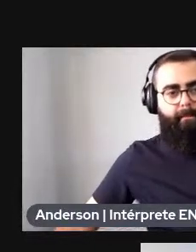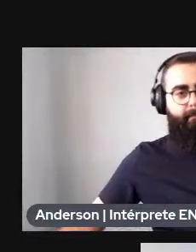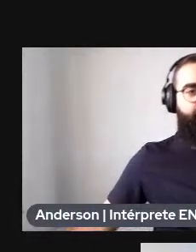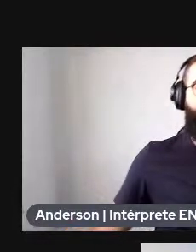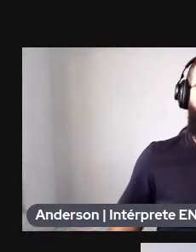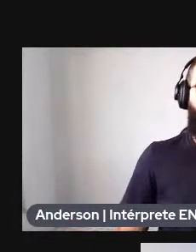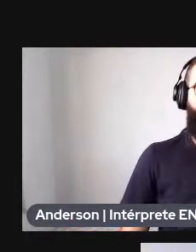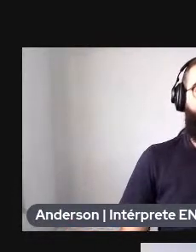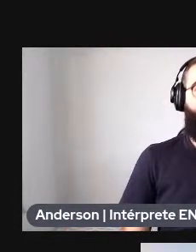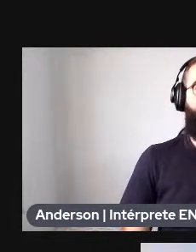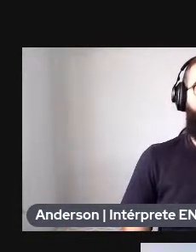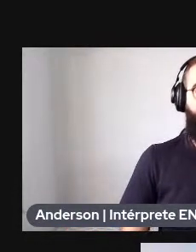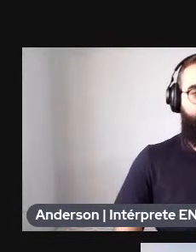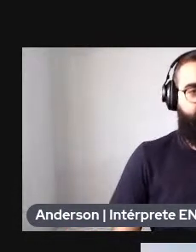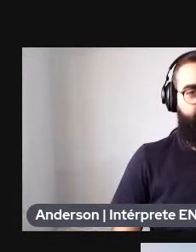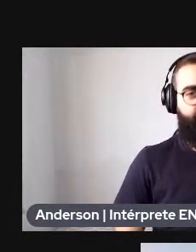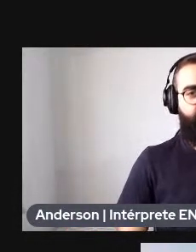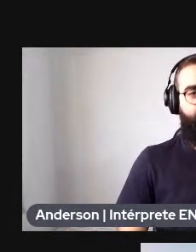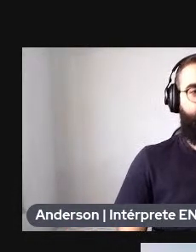Aí, agora sim.